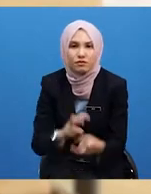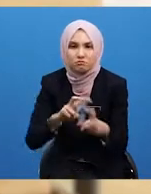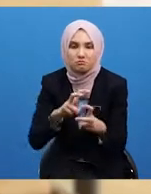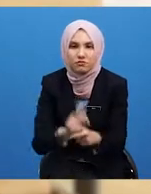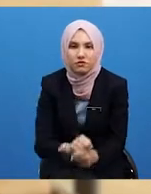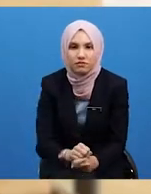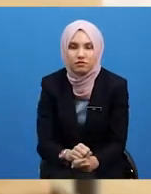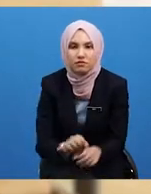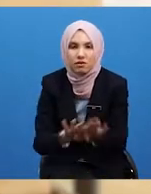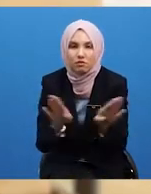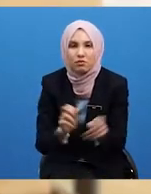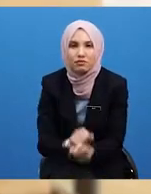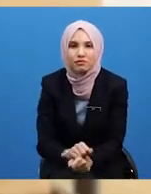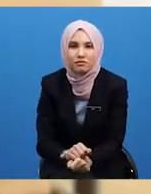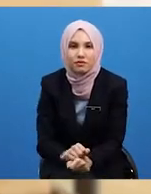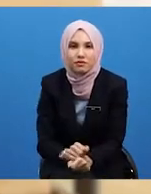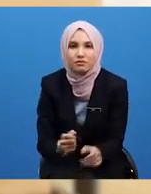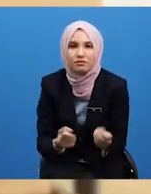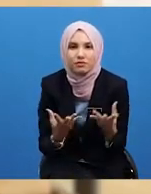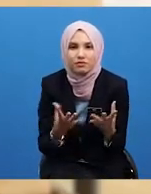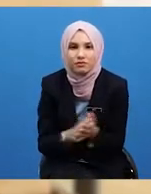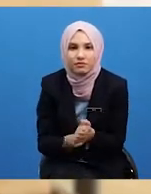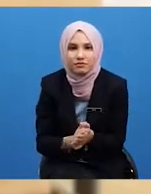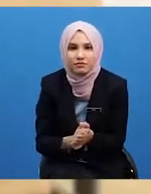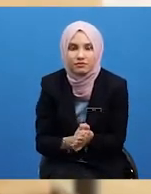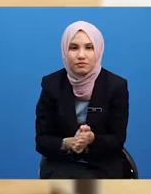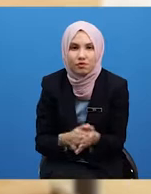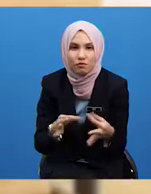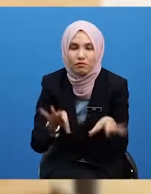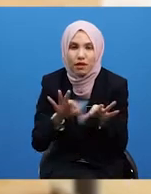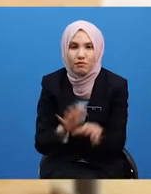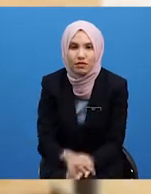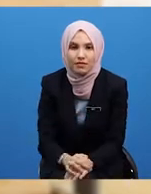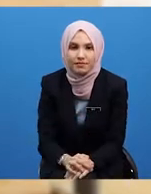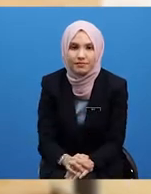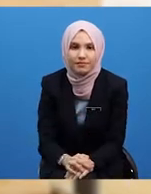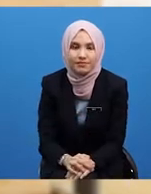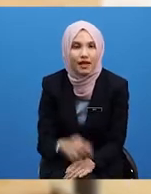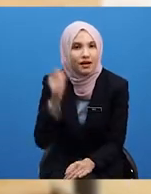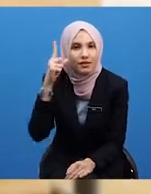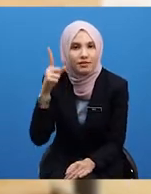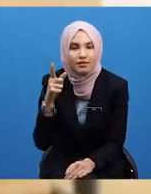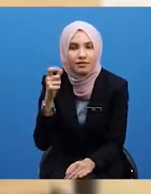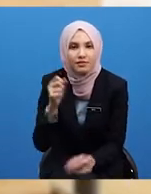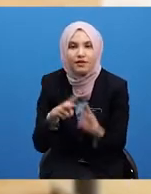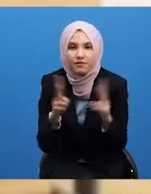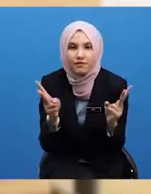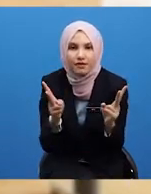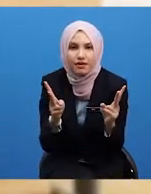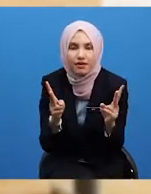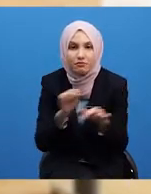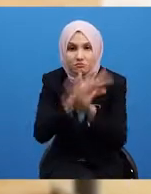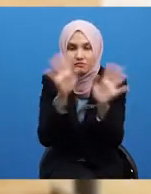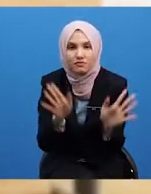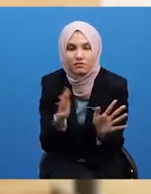up more to the Shermers than his own family. I think it is very obvious